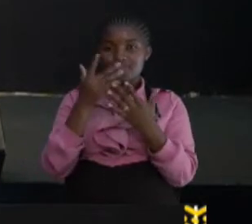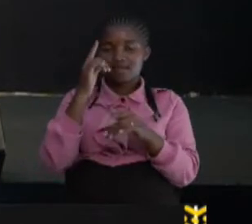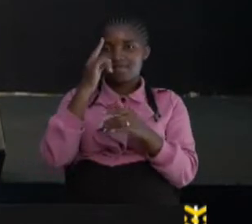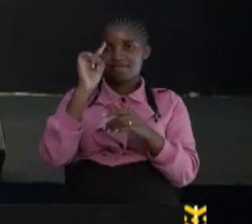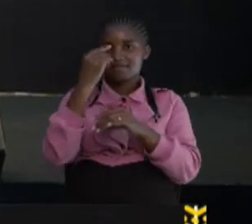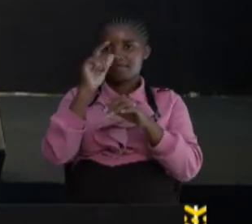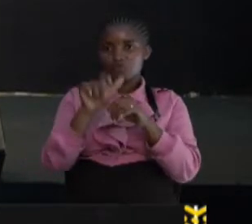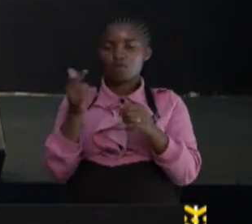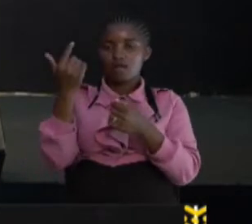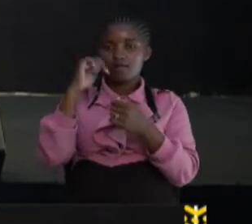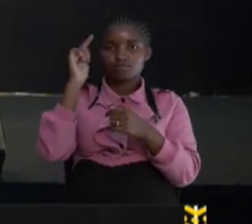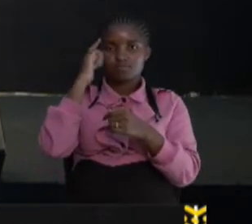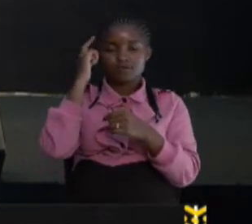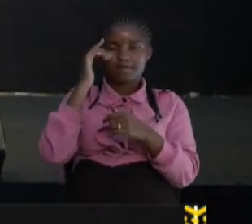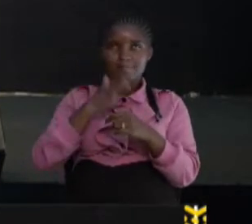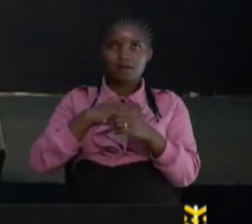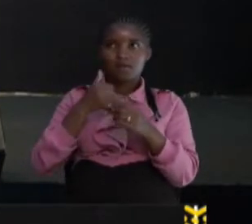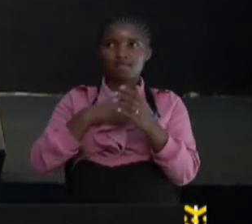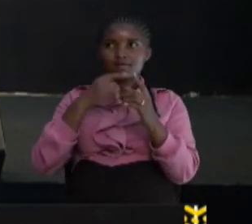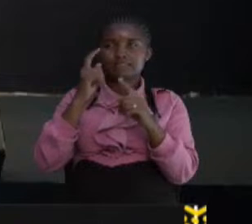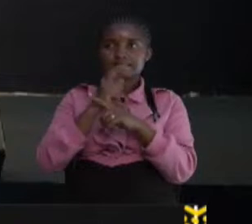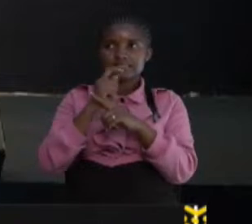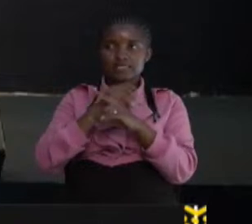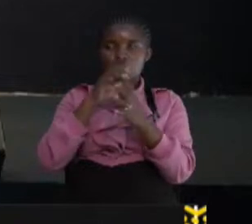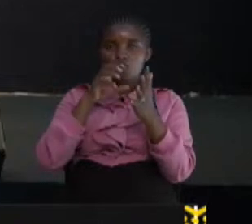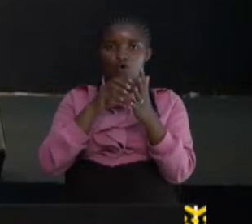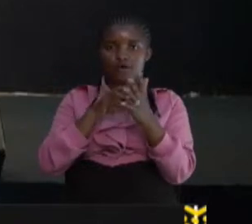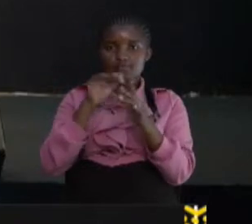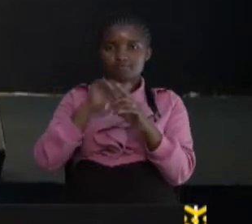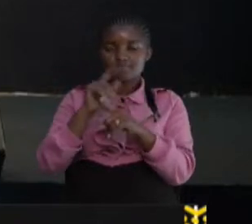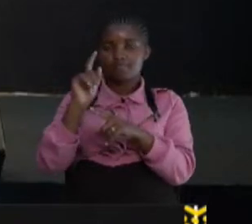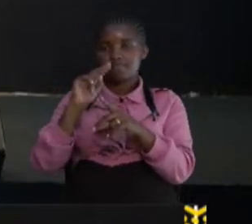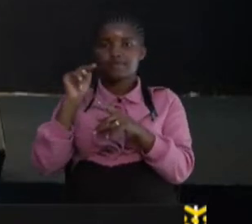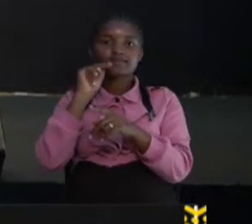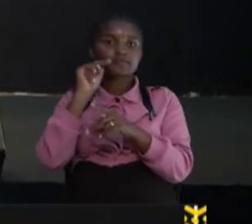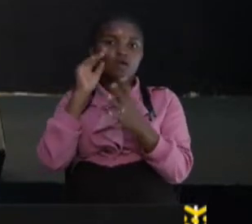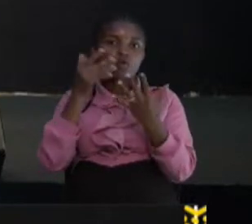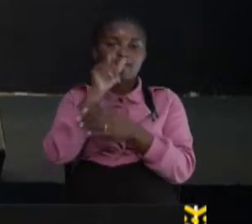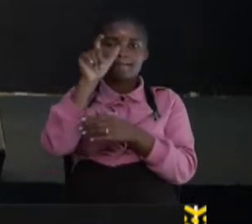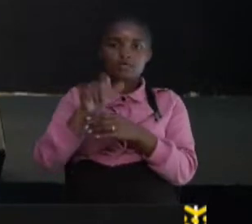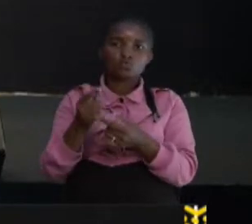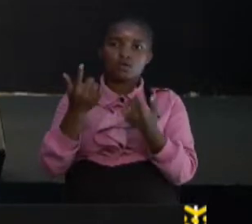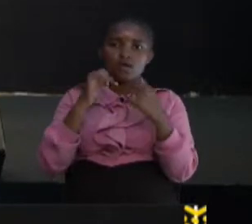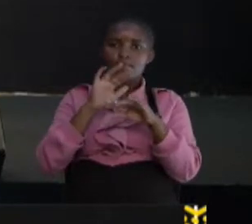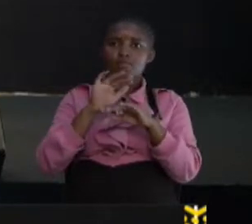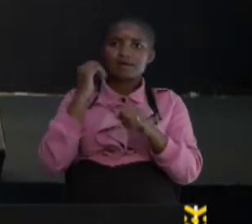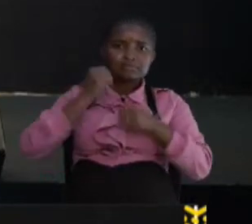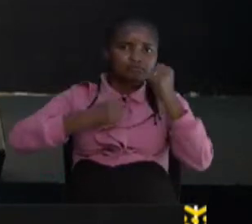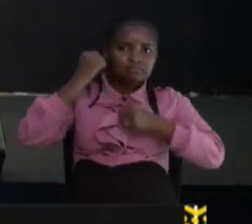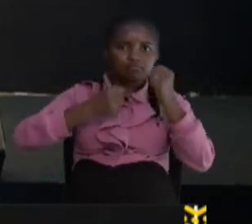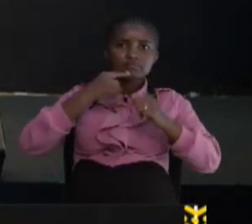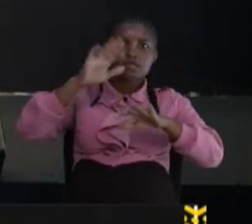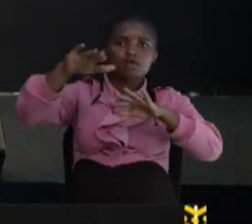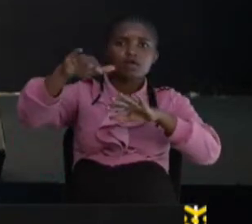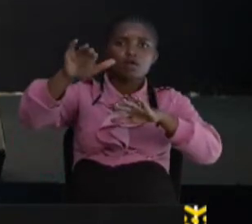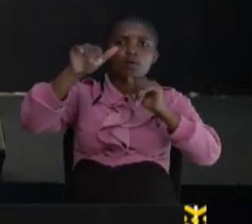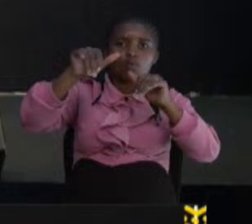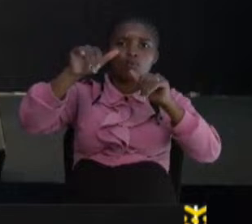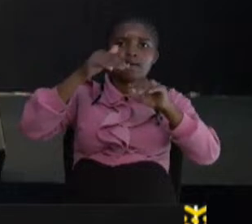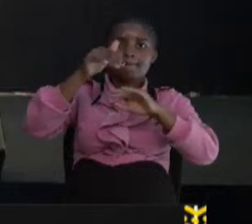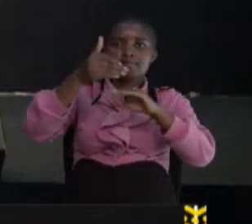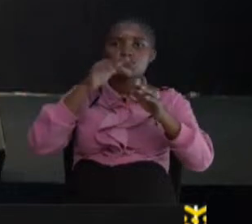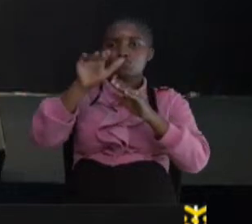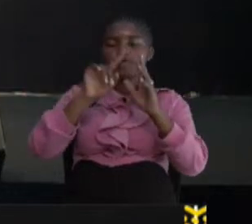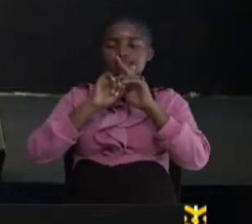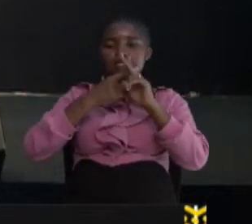head is there's a trending content in Nigeria where someone just runs from nowhere and says, wait, before you start your day,